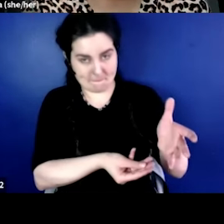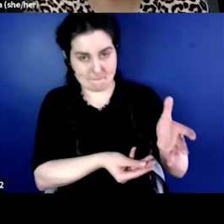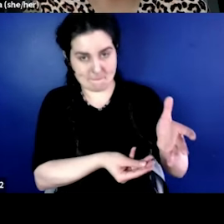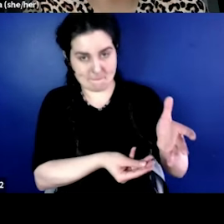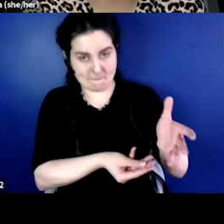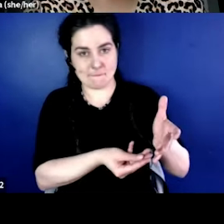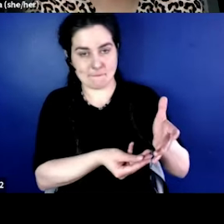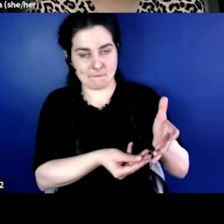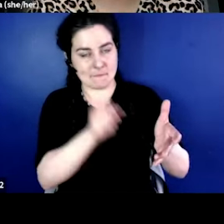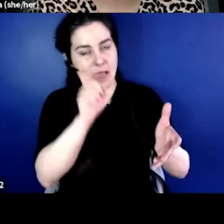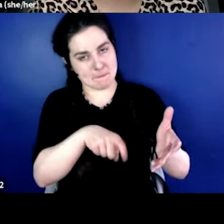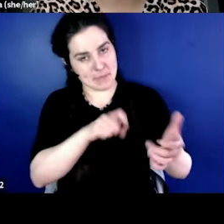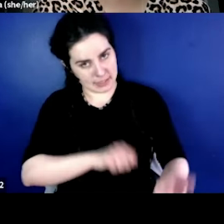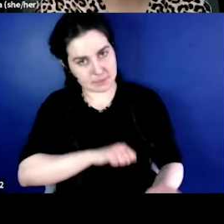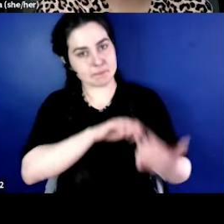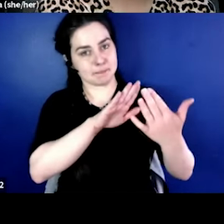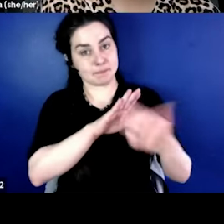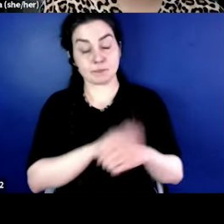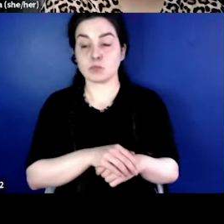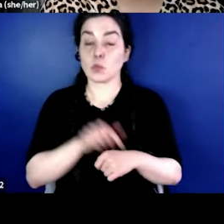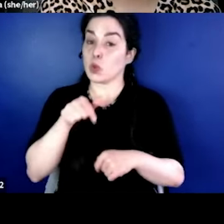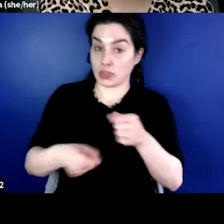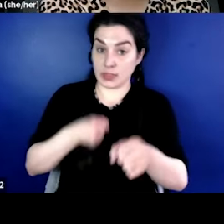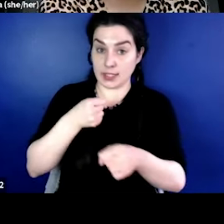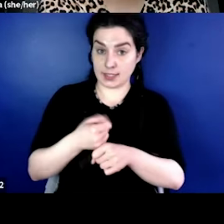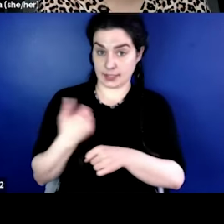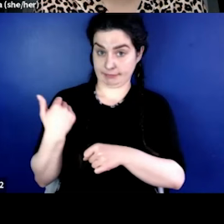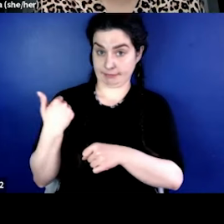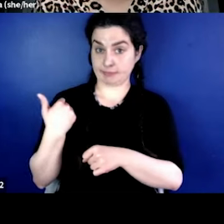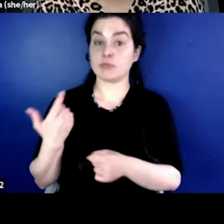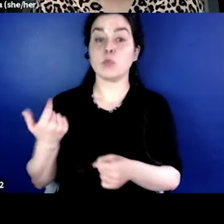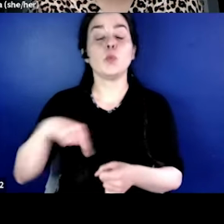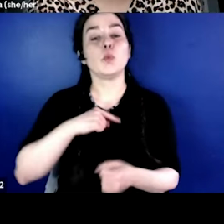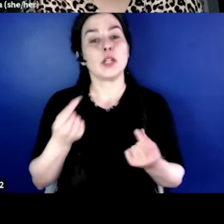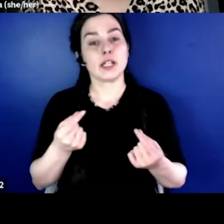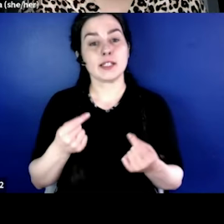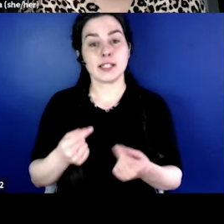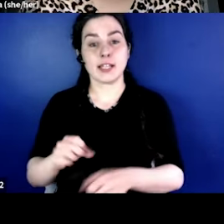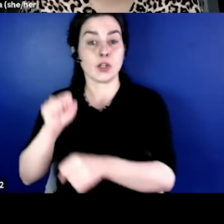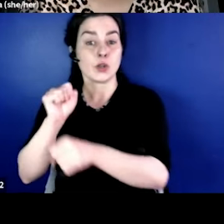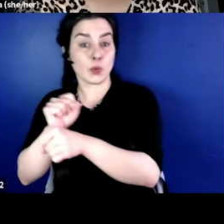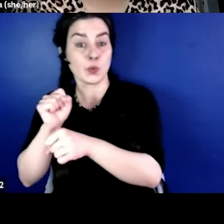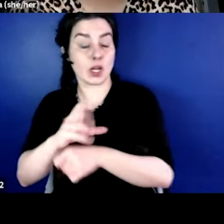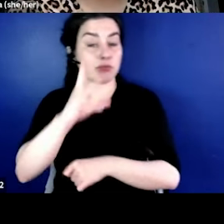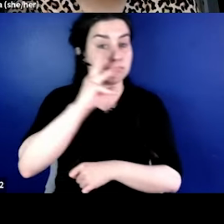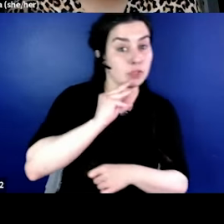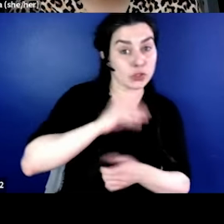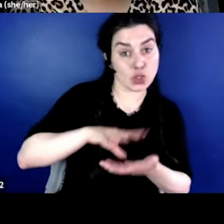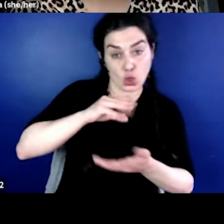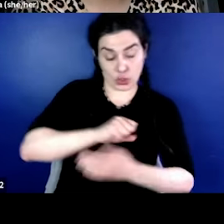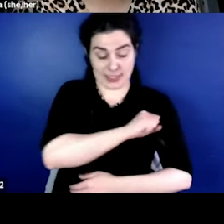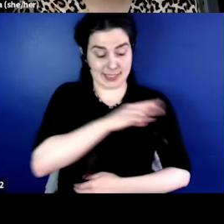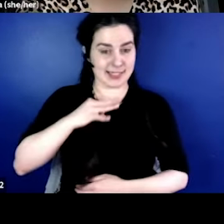addressed. And earlier this year, we brought together career and experiential learning staff from across the country. And what we heard